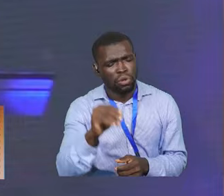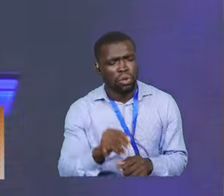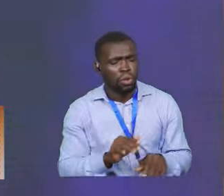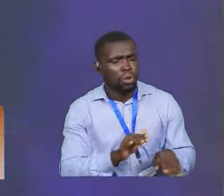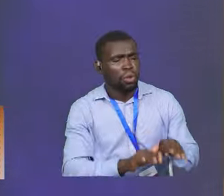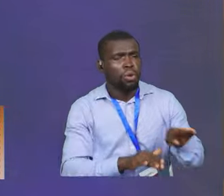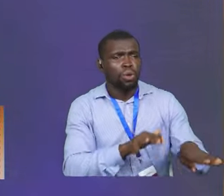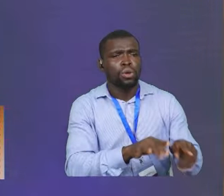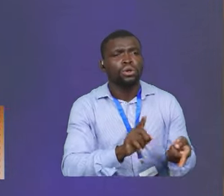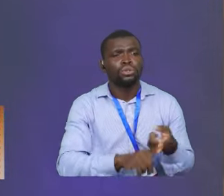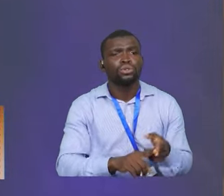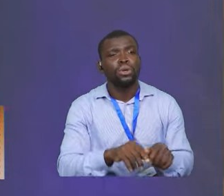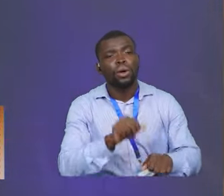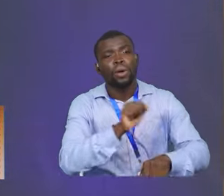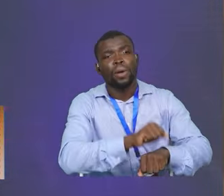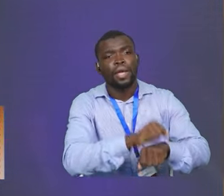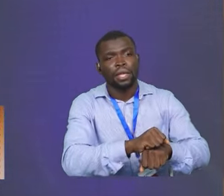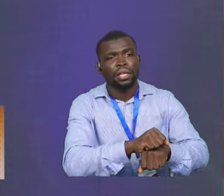to work.